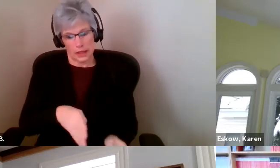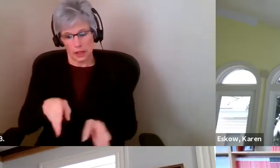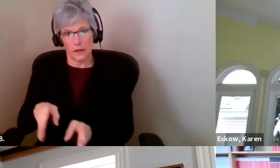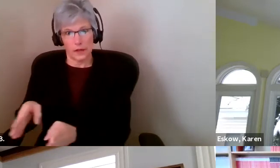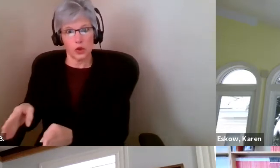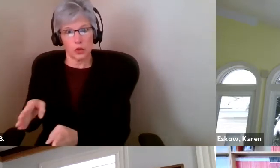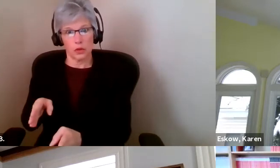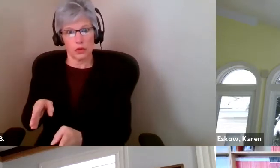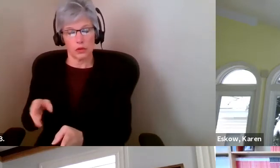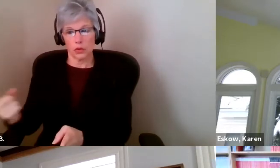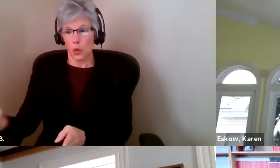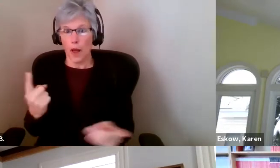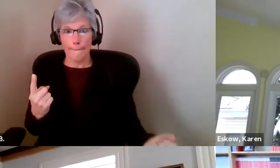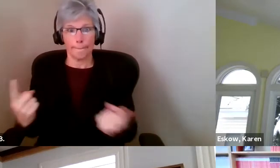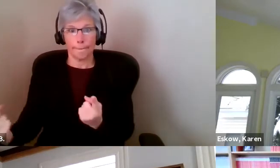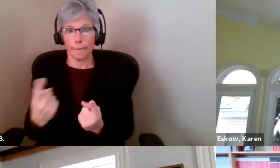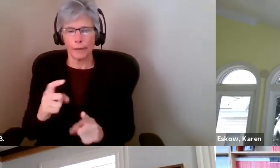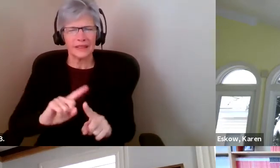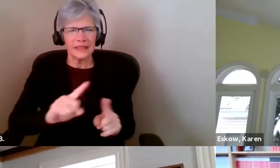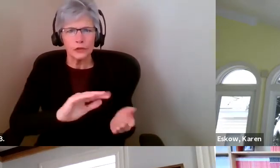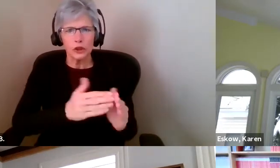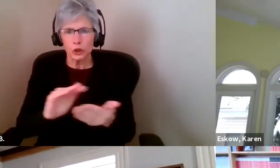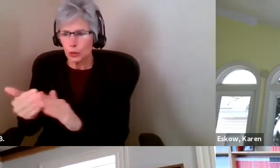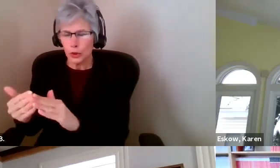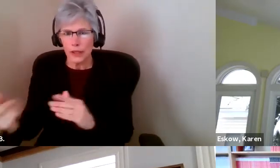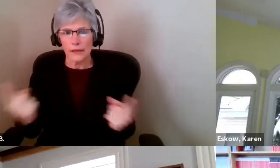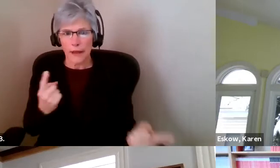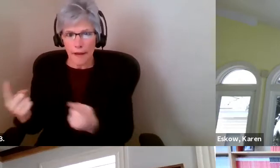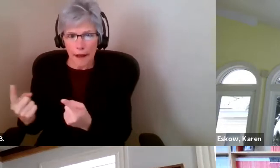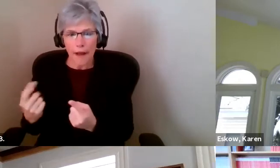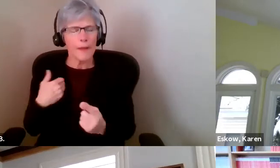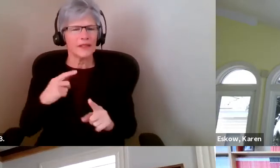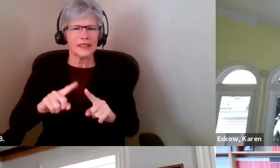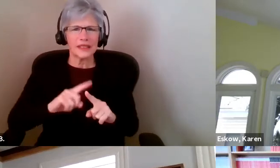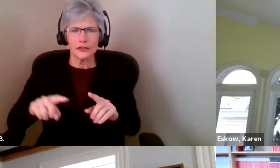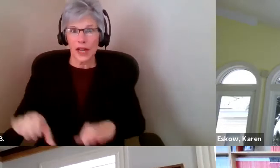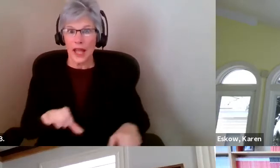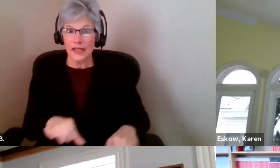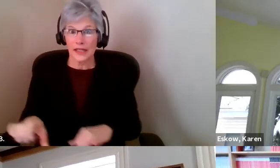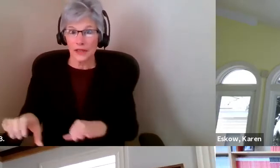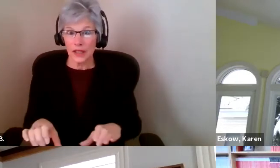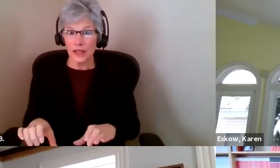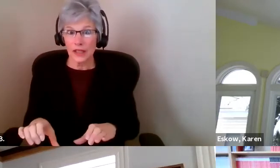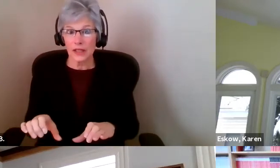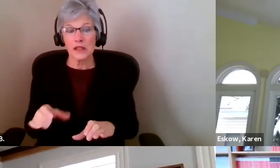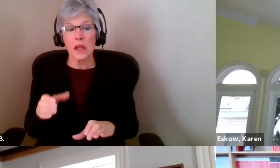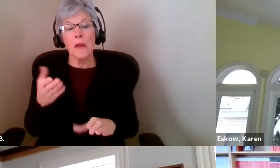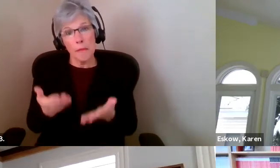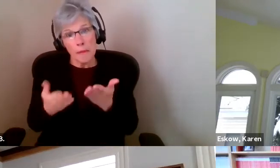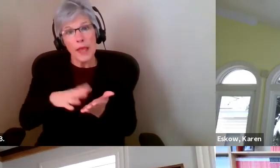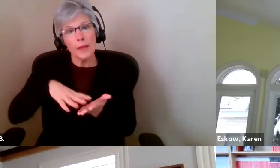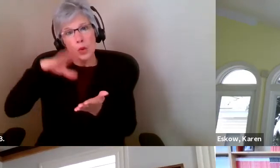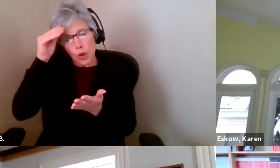know, different communities. They have a whole wide variety of activities. We never really see, we may learn about some of